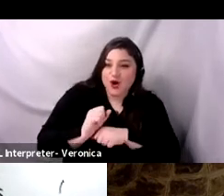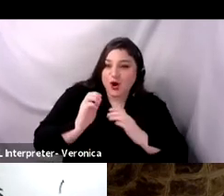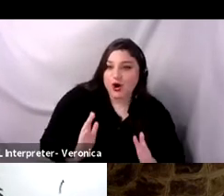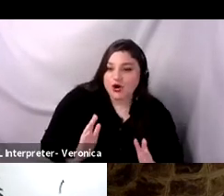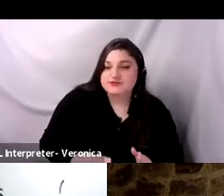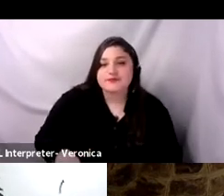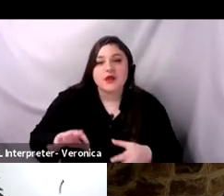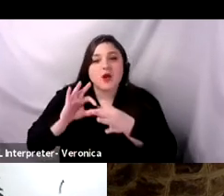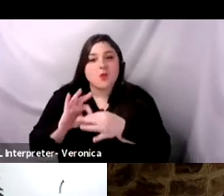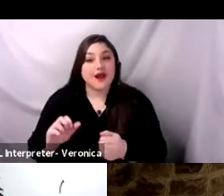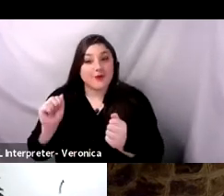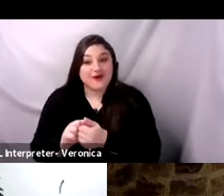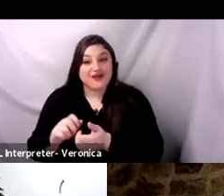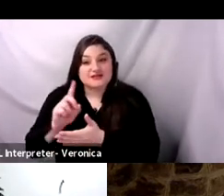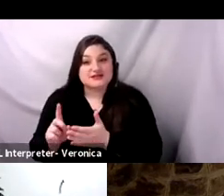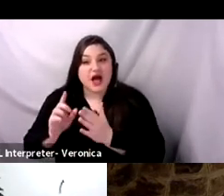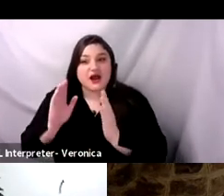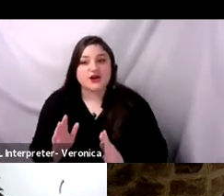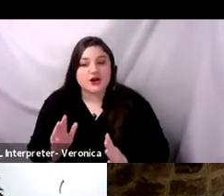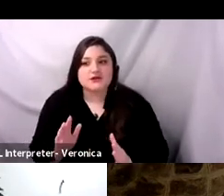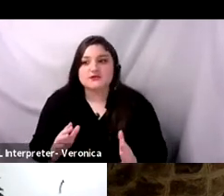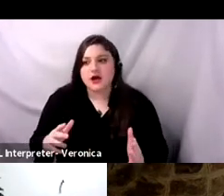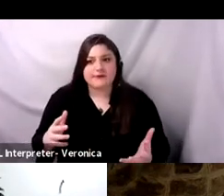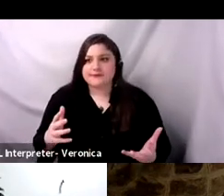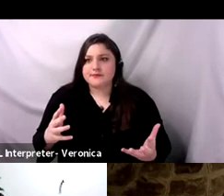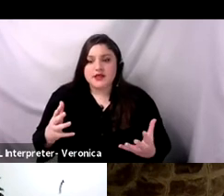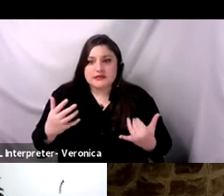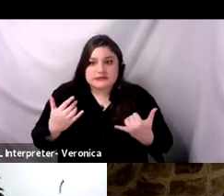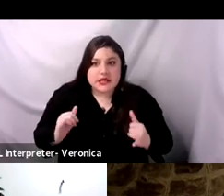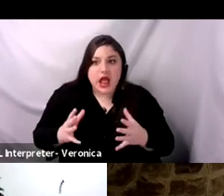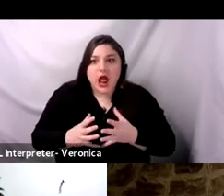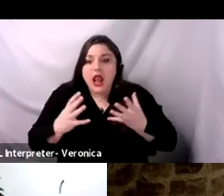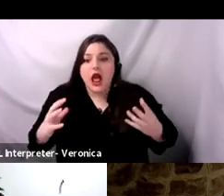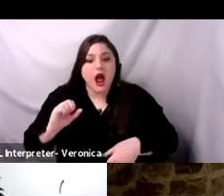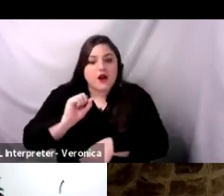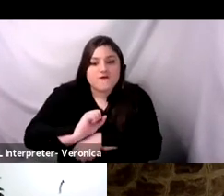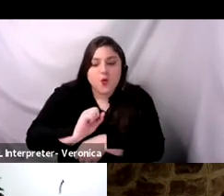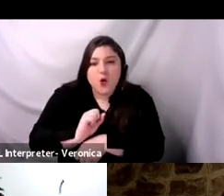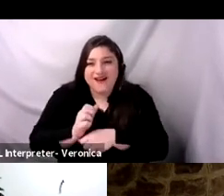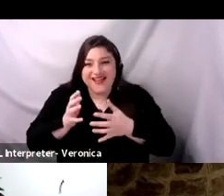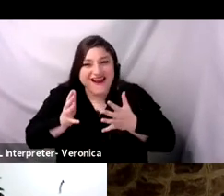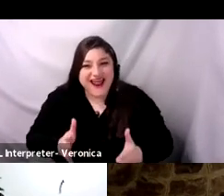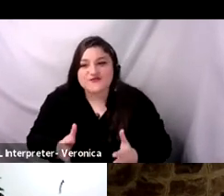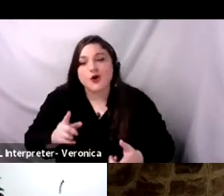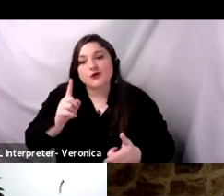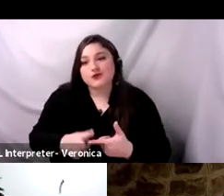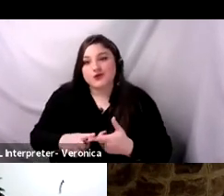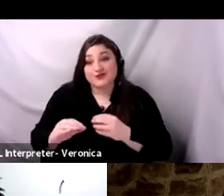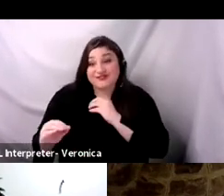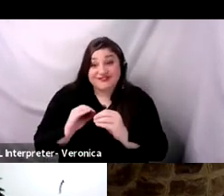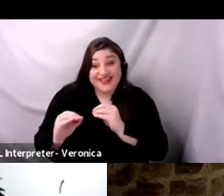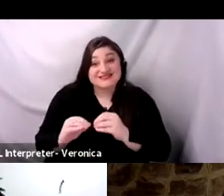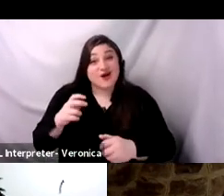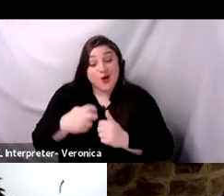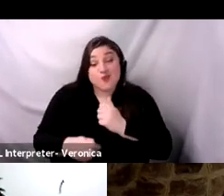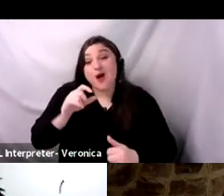there's so much work to be done to repair, to mend, to upcycle. Just because we're reducing the production of new